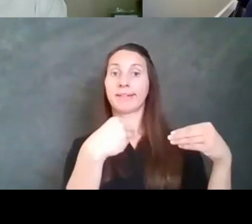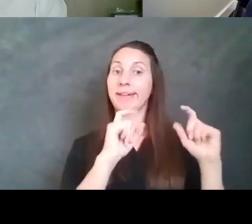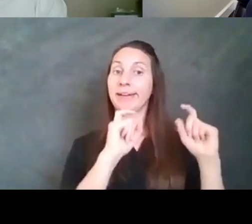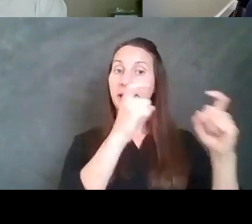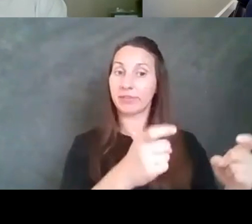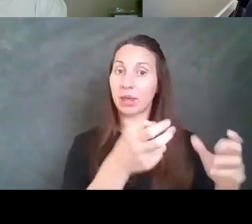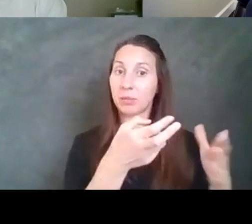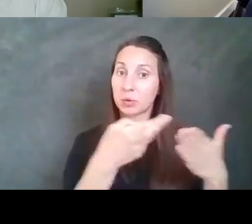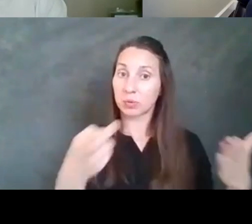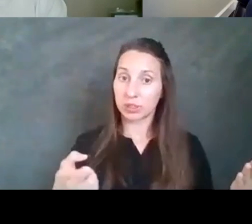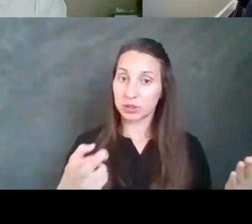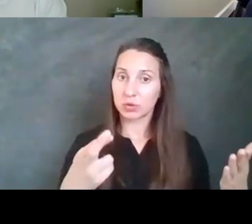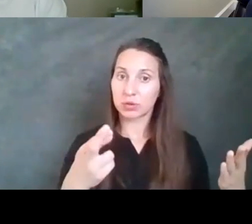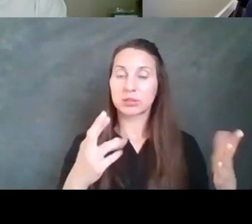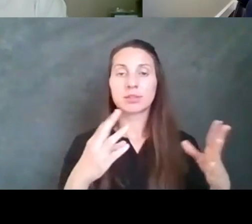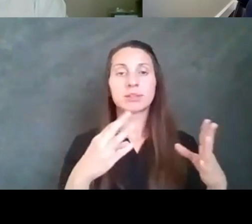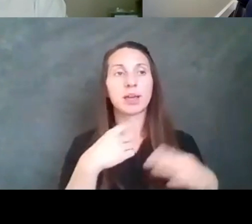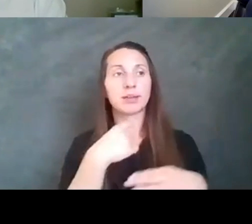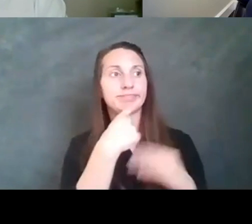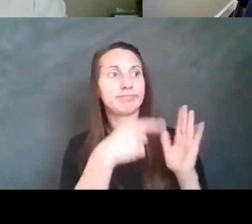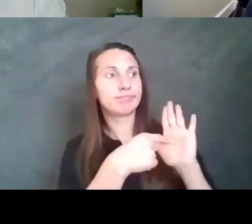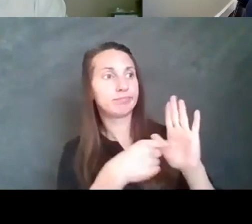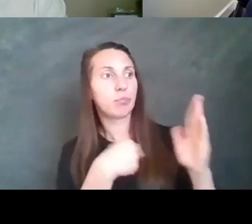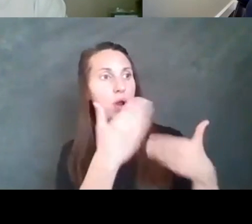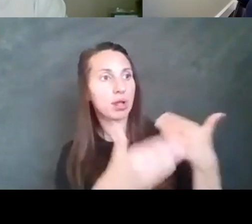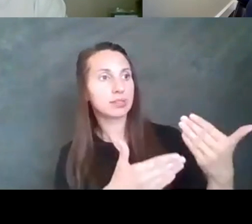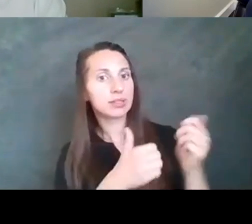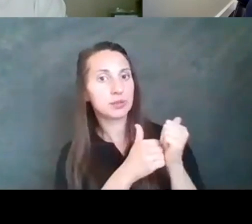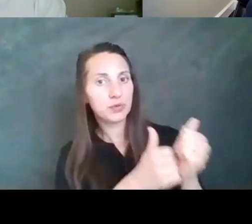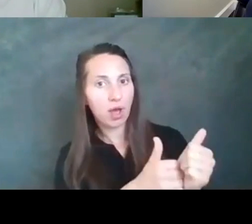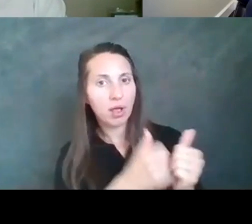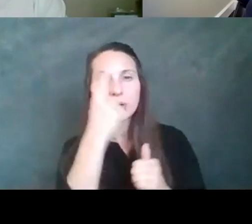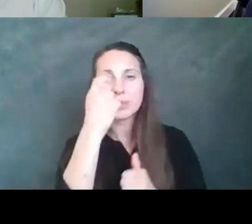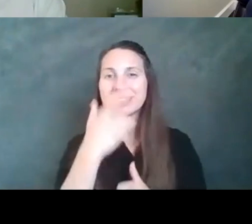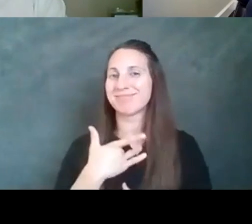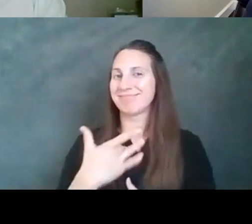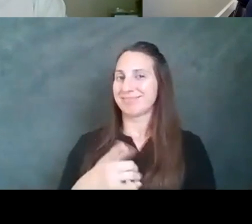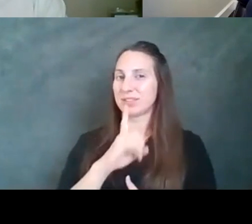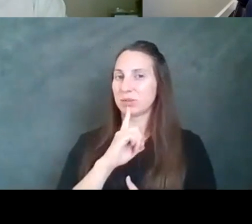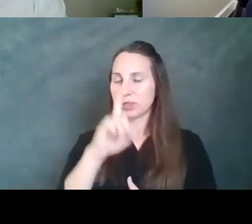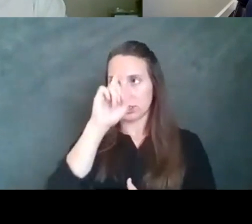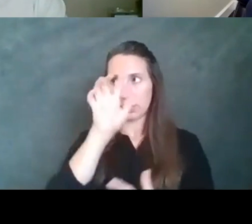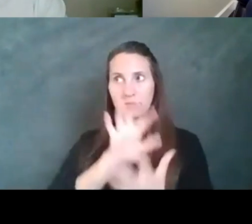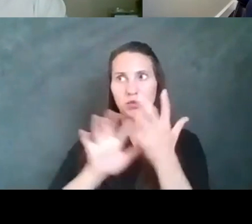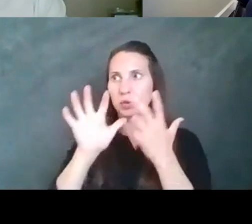the process in which to follow, because usually it's a very confusing